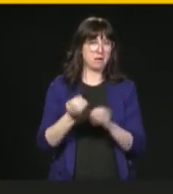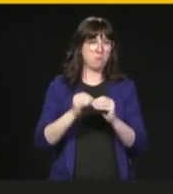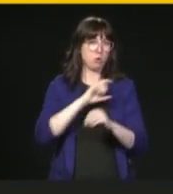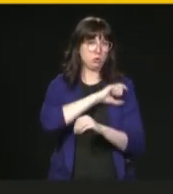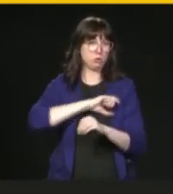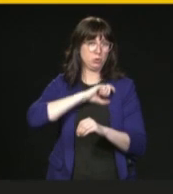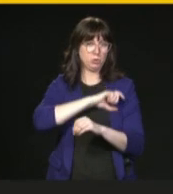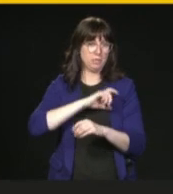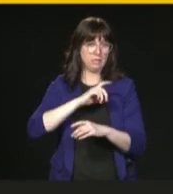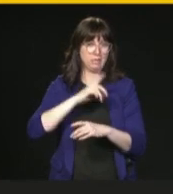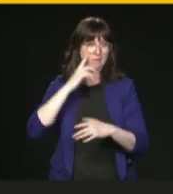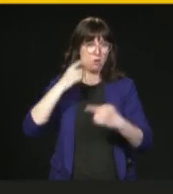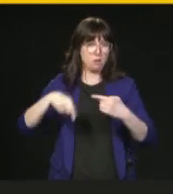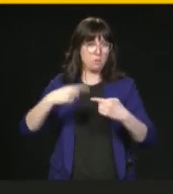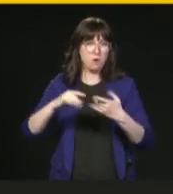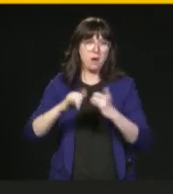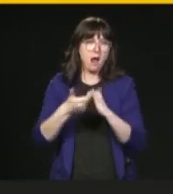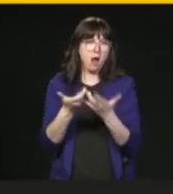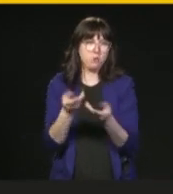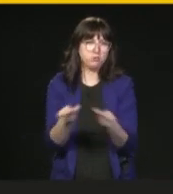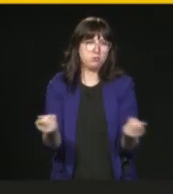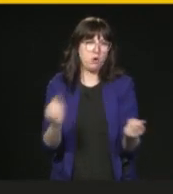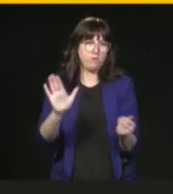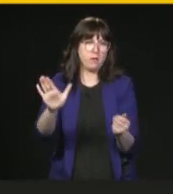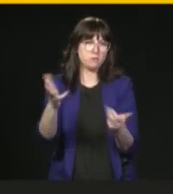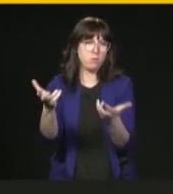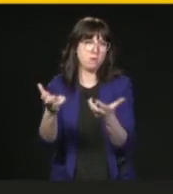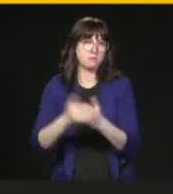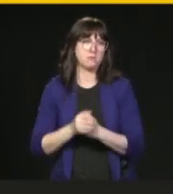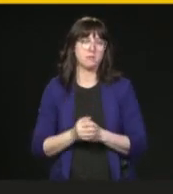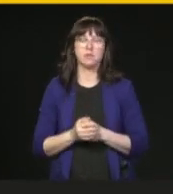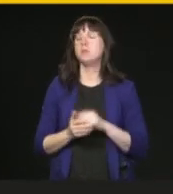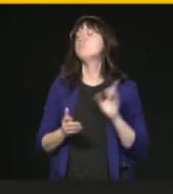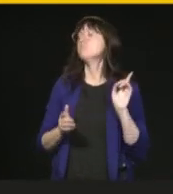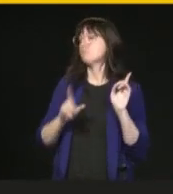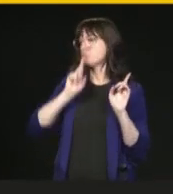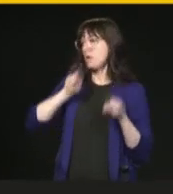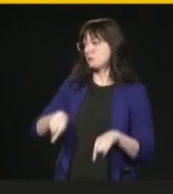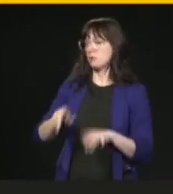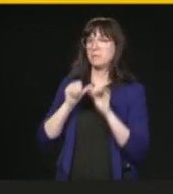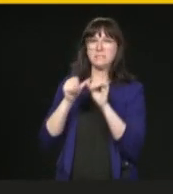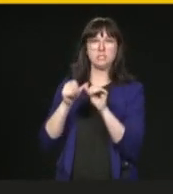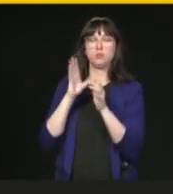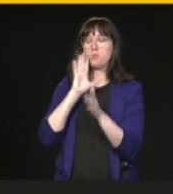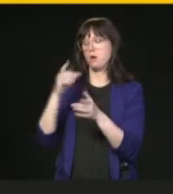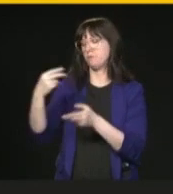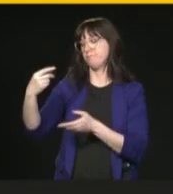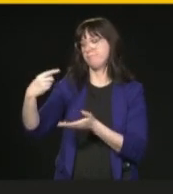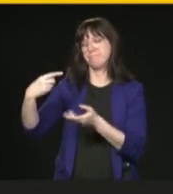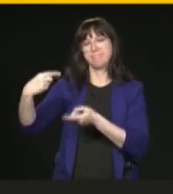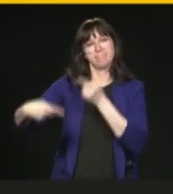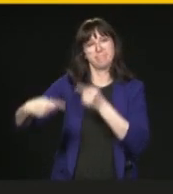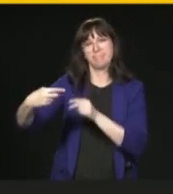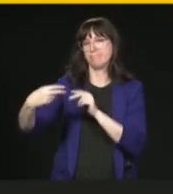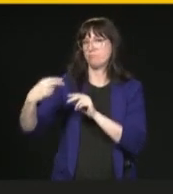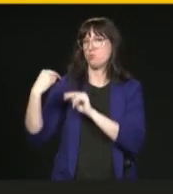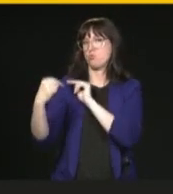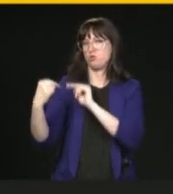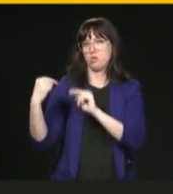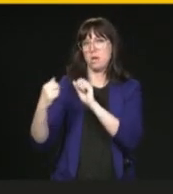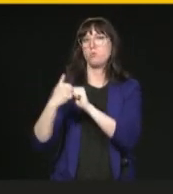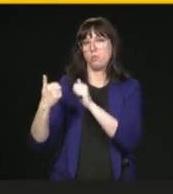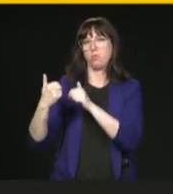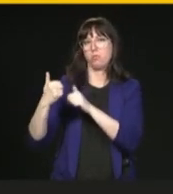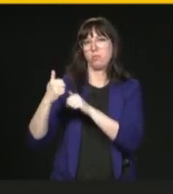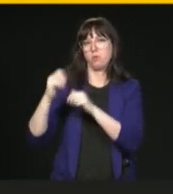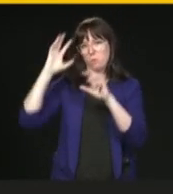presence on the border? We will continue to work with the United States to ensure that the border